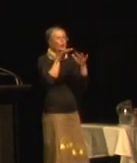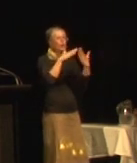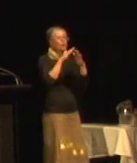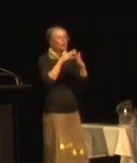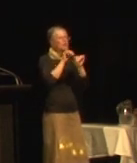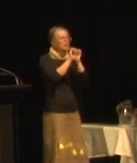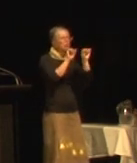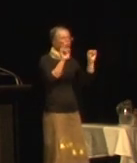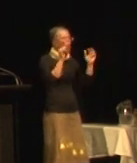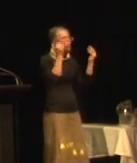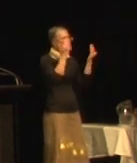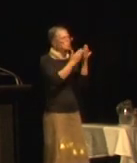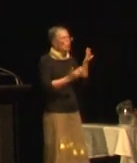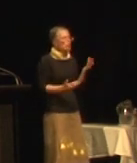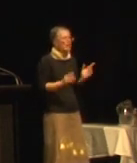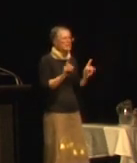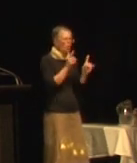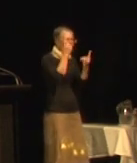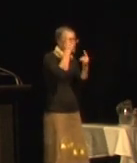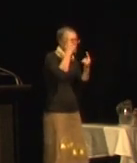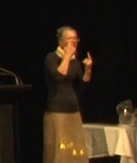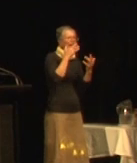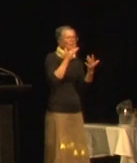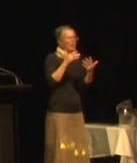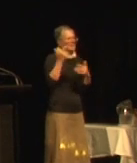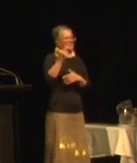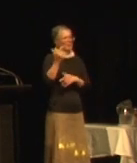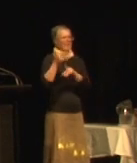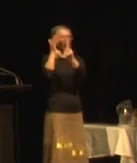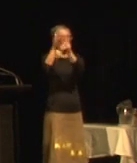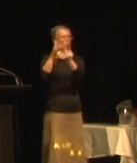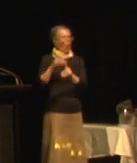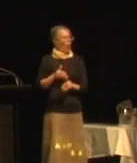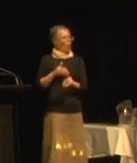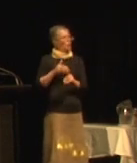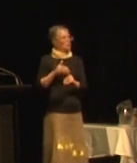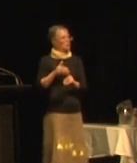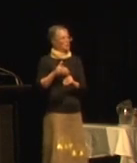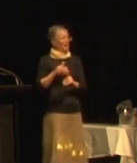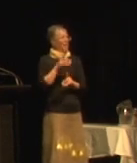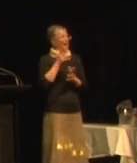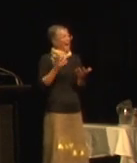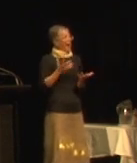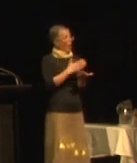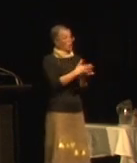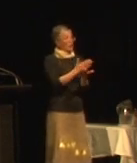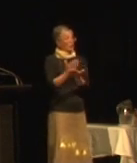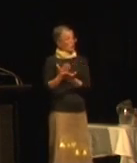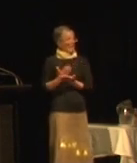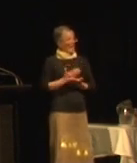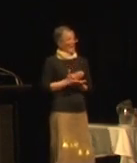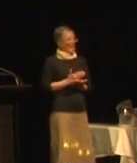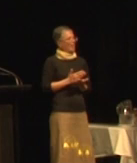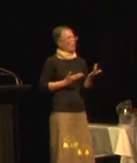story about the global goals? It works very well with the YouTube channel as well, where we share the body language of